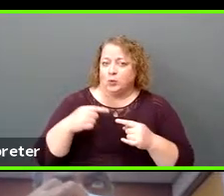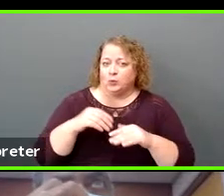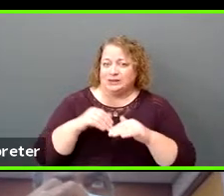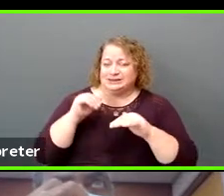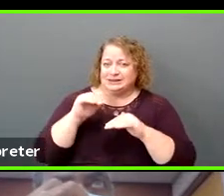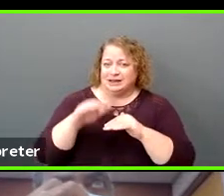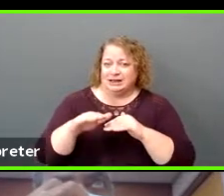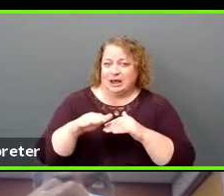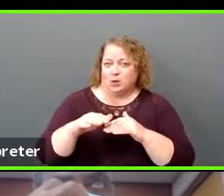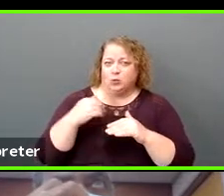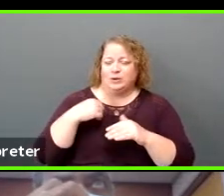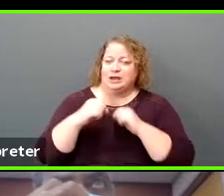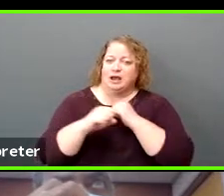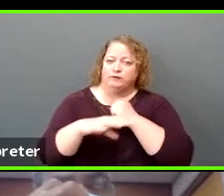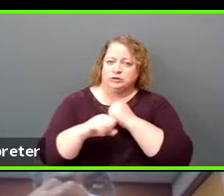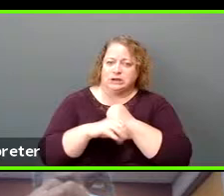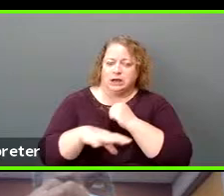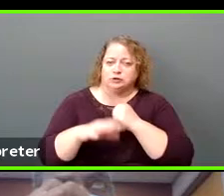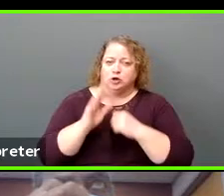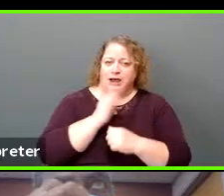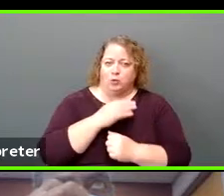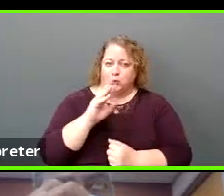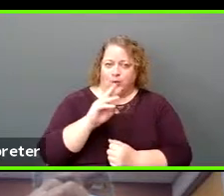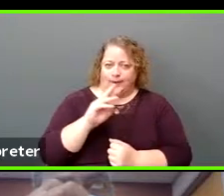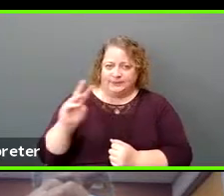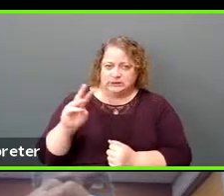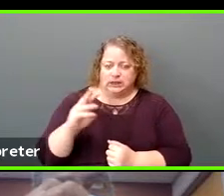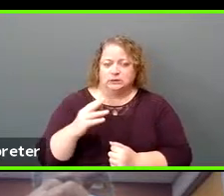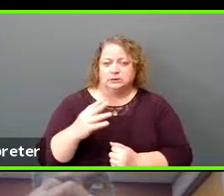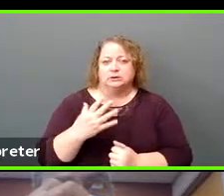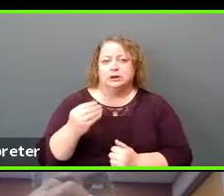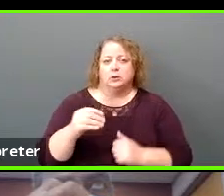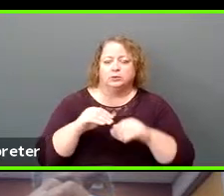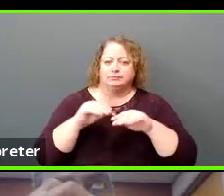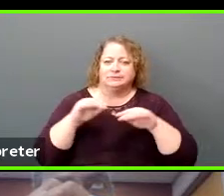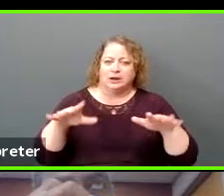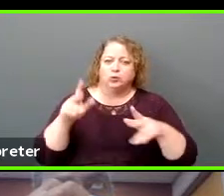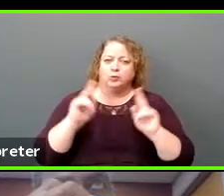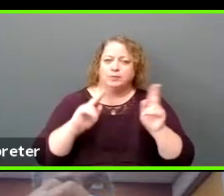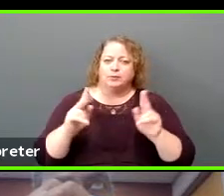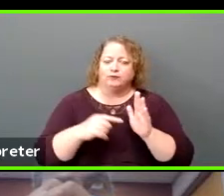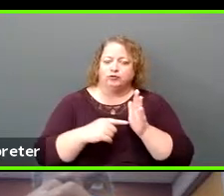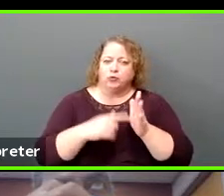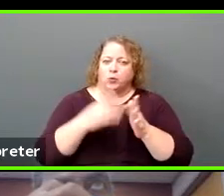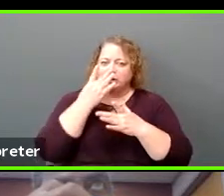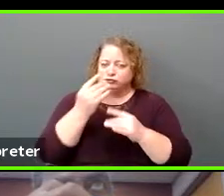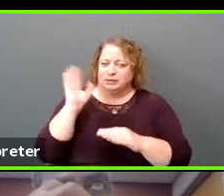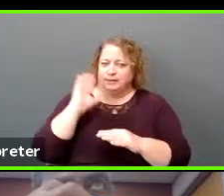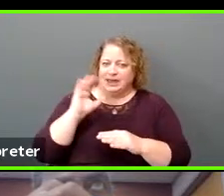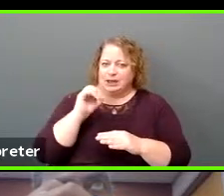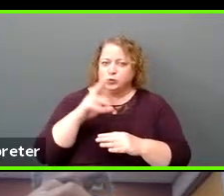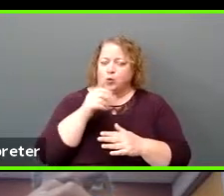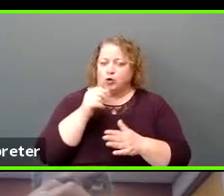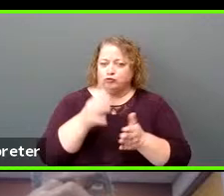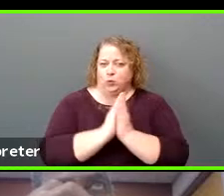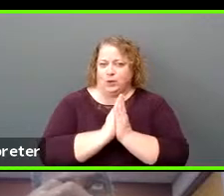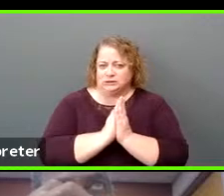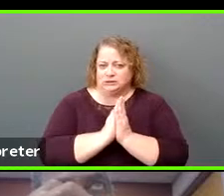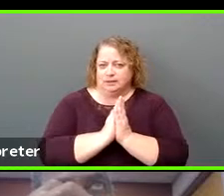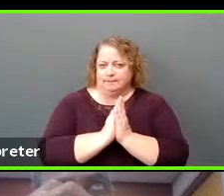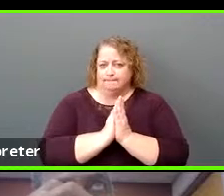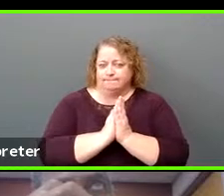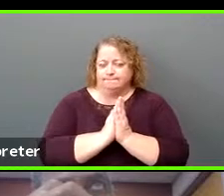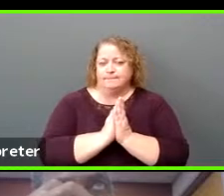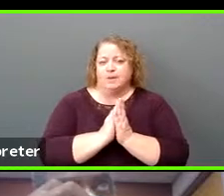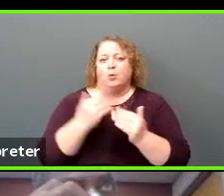we send that out, we advertise on our website, and we send out to people who have shown interest in the past or who have requested them. And